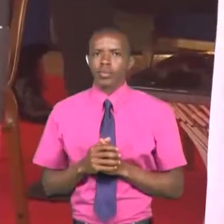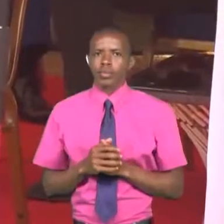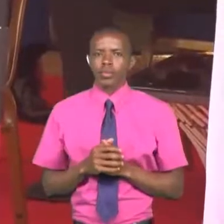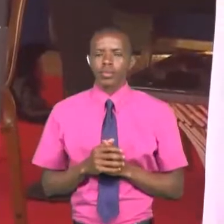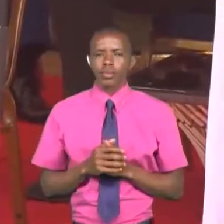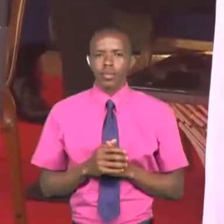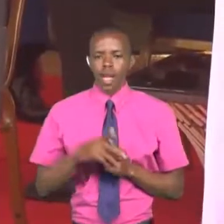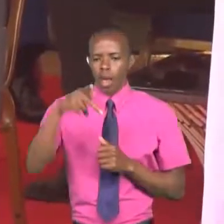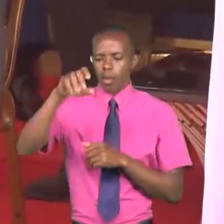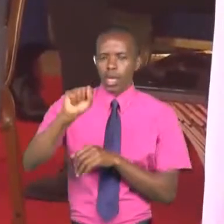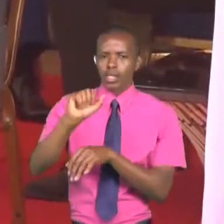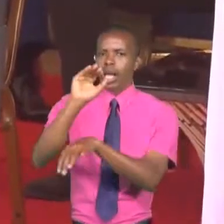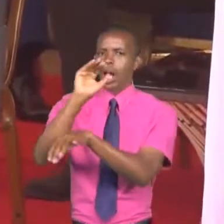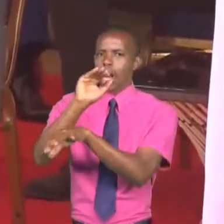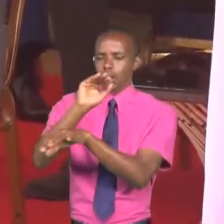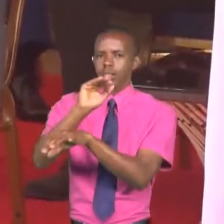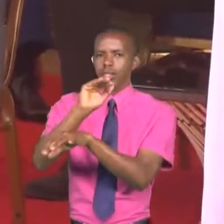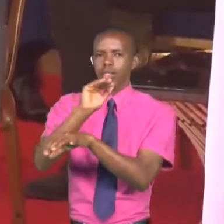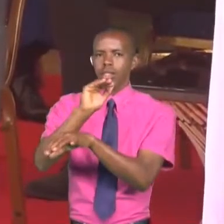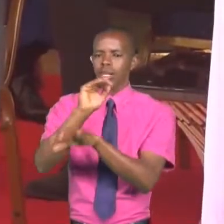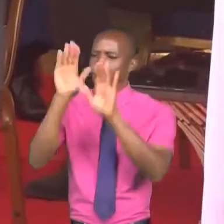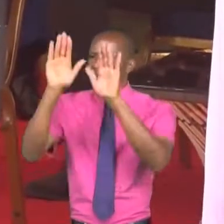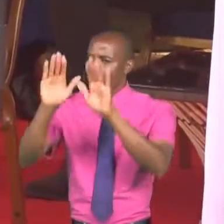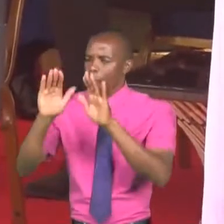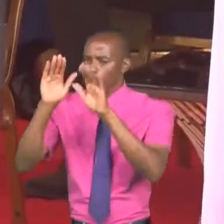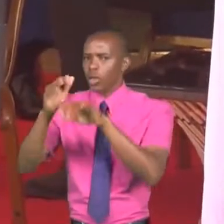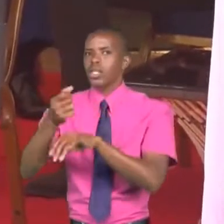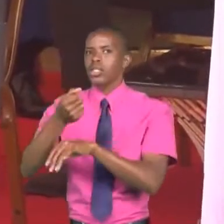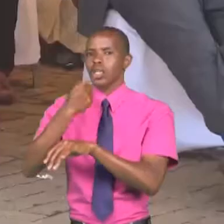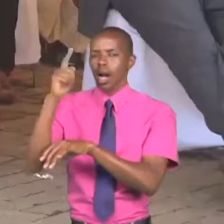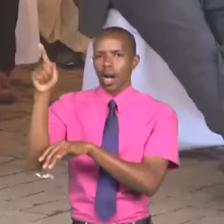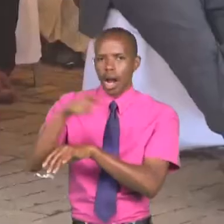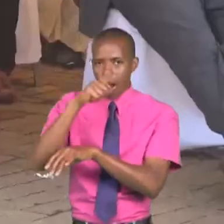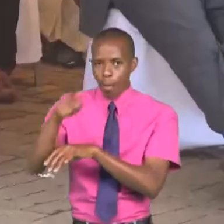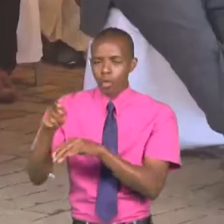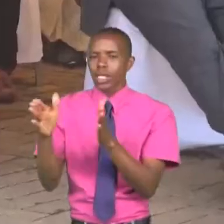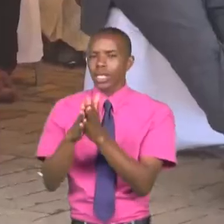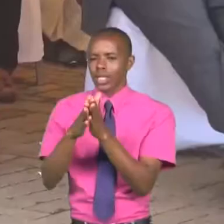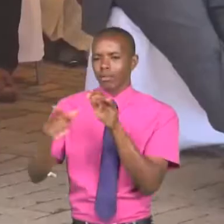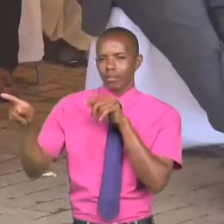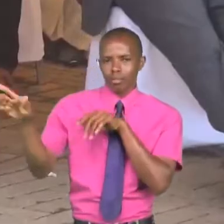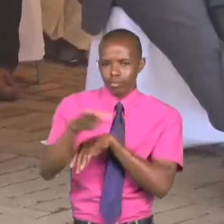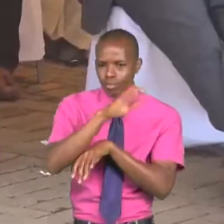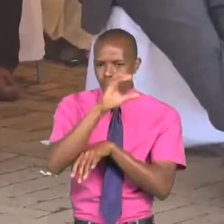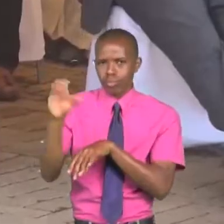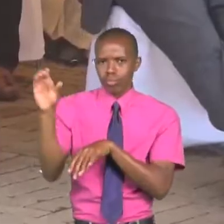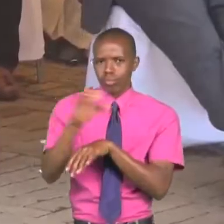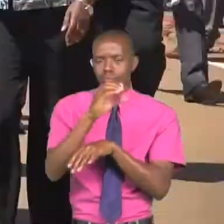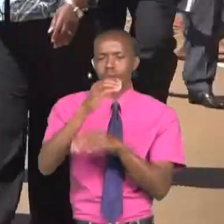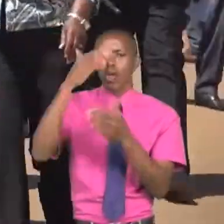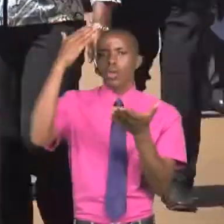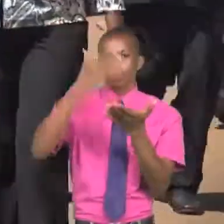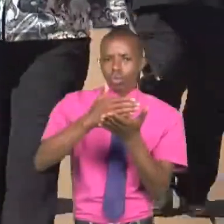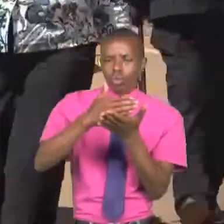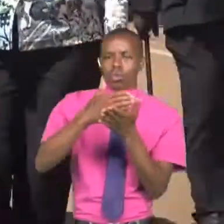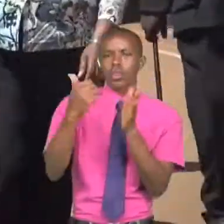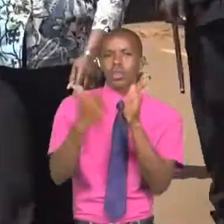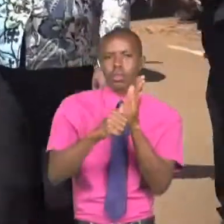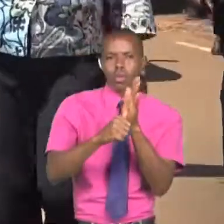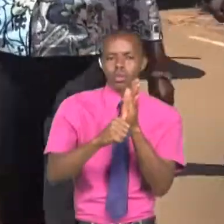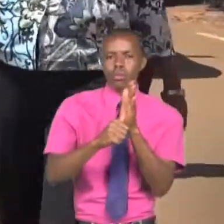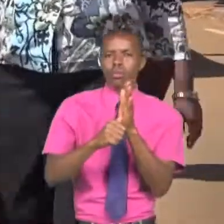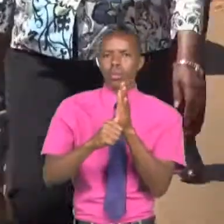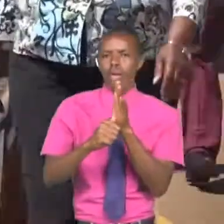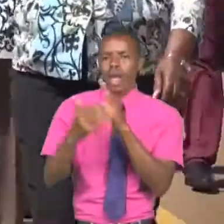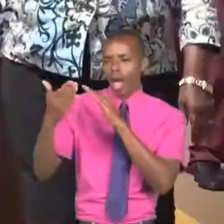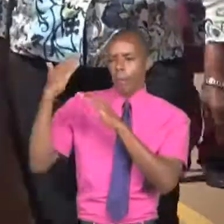The PS called for an intensified campaign on drug abuse and illicit brews to eradicate the menace, adding that past efforts